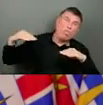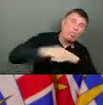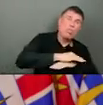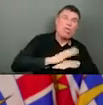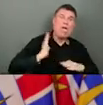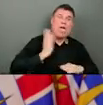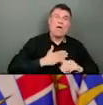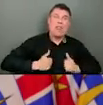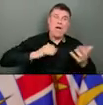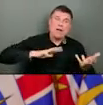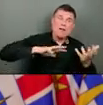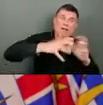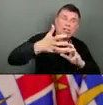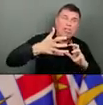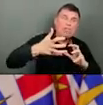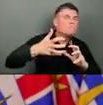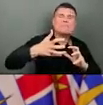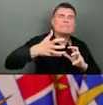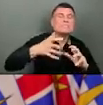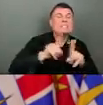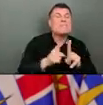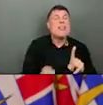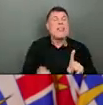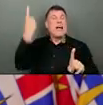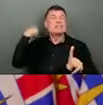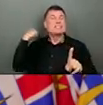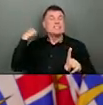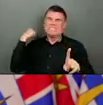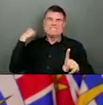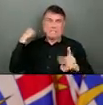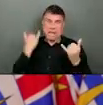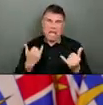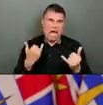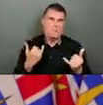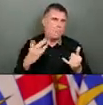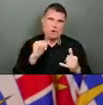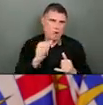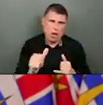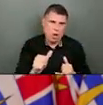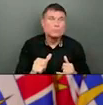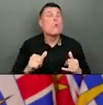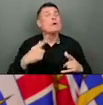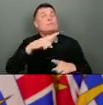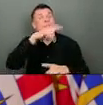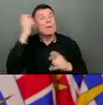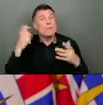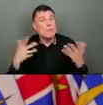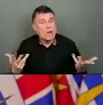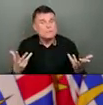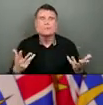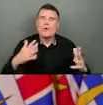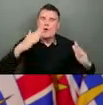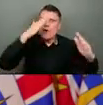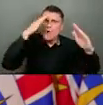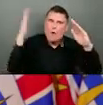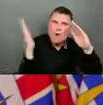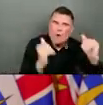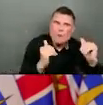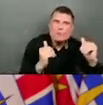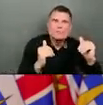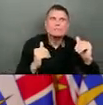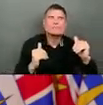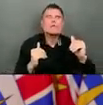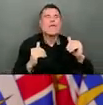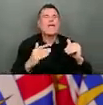of summer, let's make this a summer of hope and rejuvenation for all of us. We need to continue to get